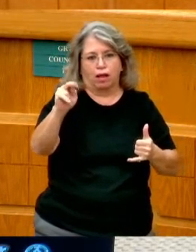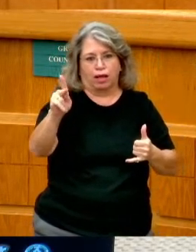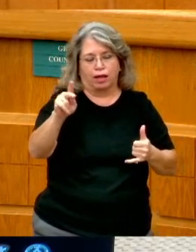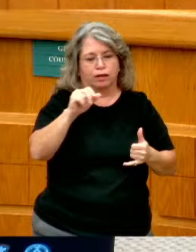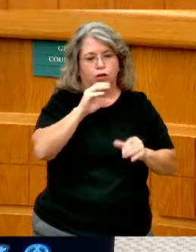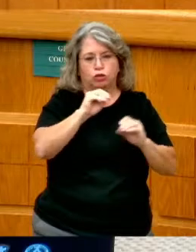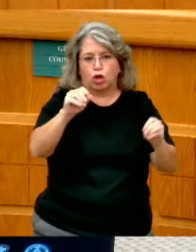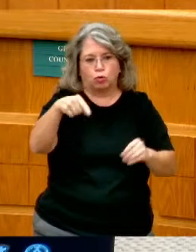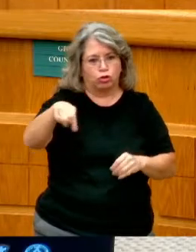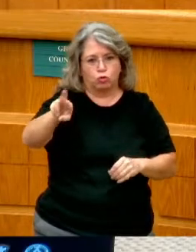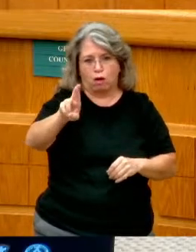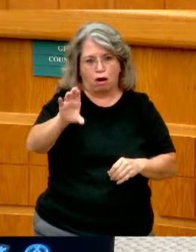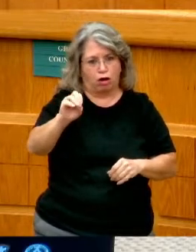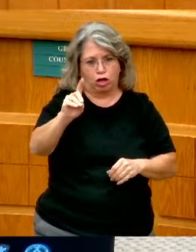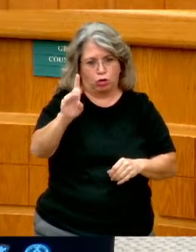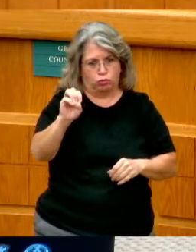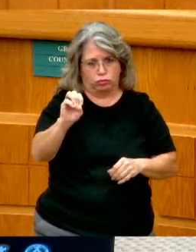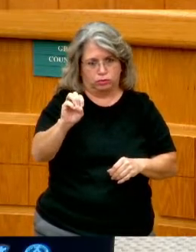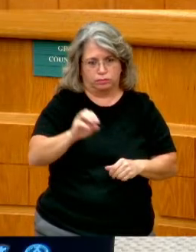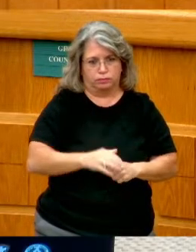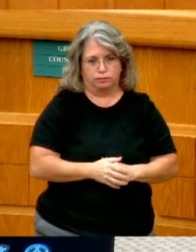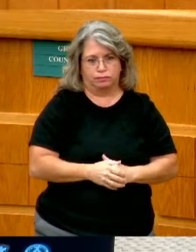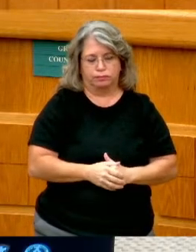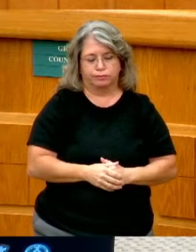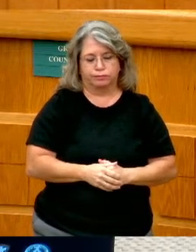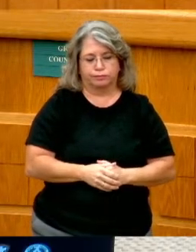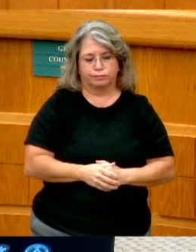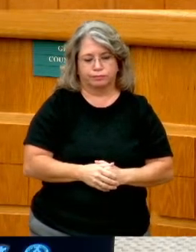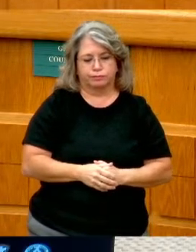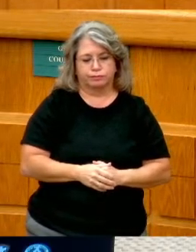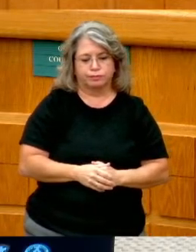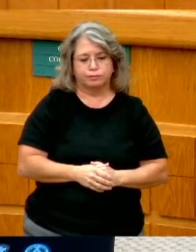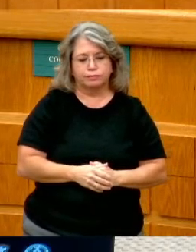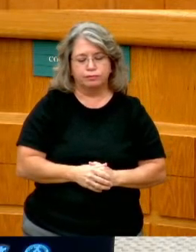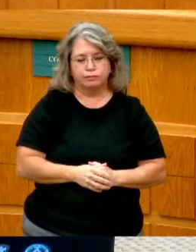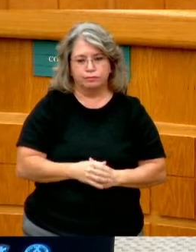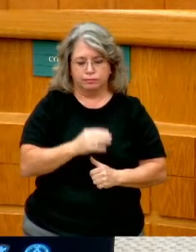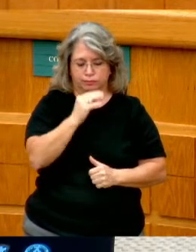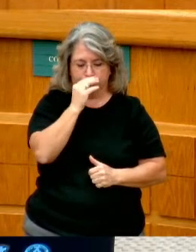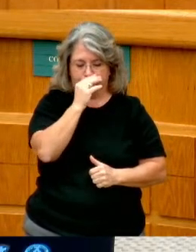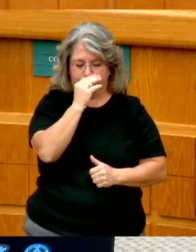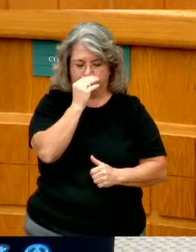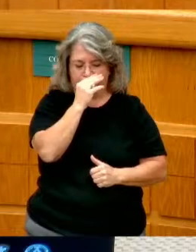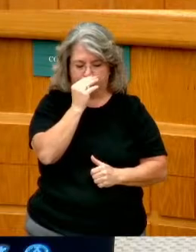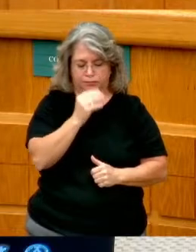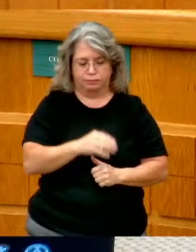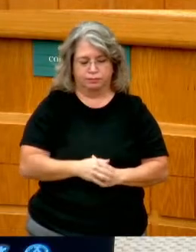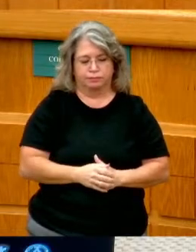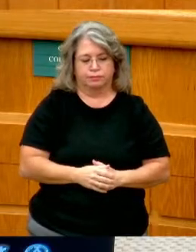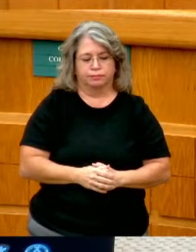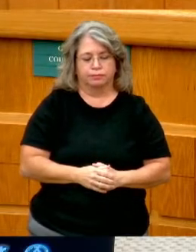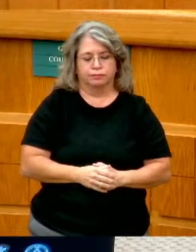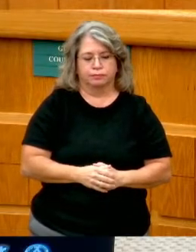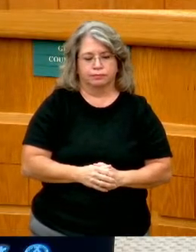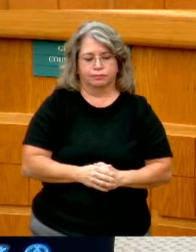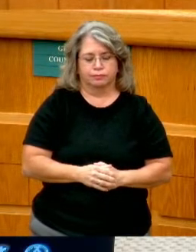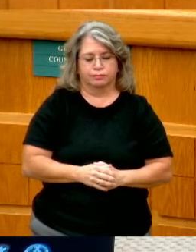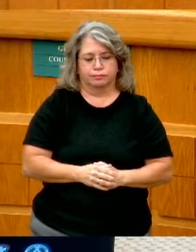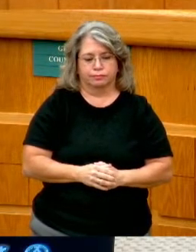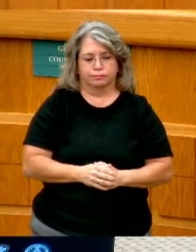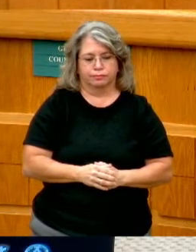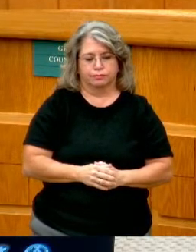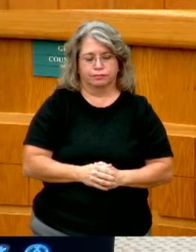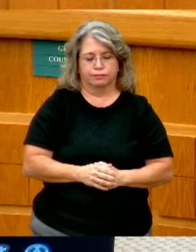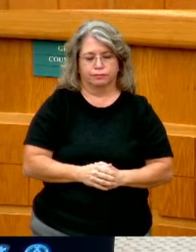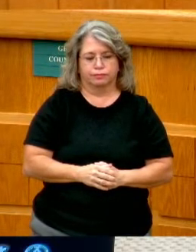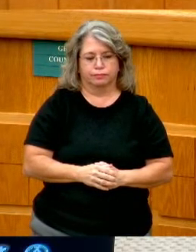code. ¿Todos obtienen un vínculo mágico? No, solo las personas que necesitan su segunda dosis de nuestra parte y solo las personas que se registran